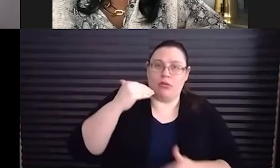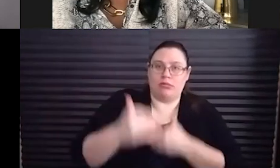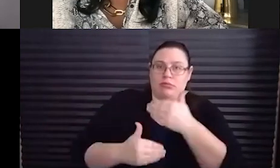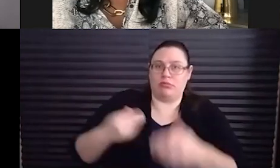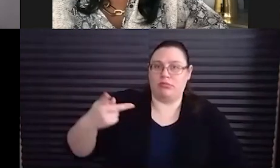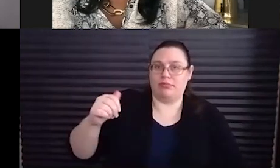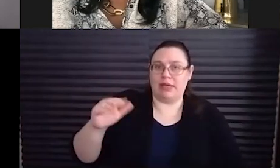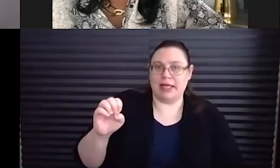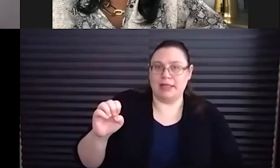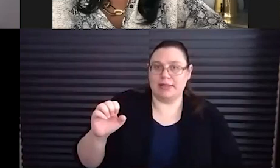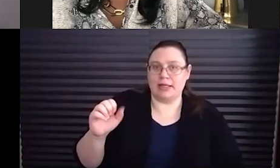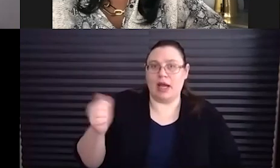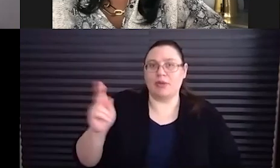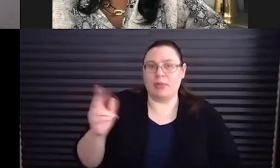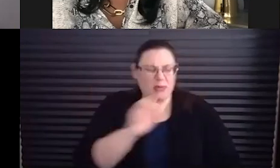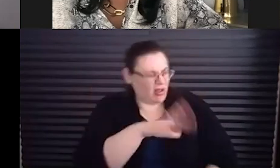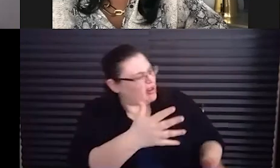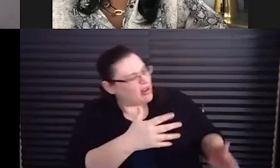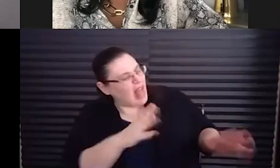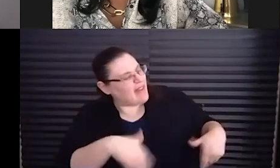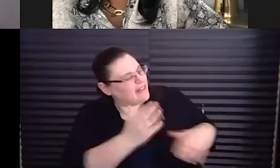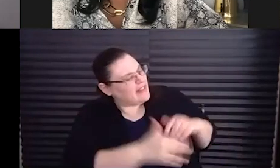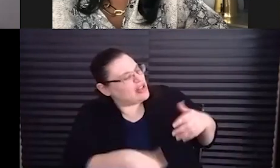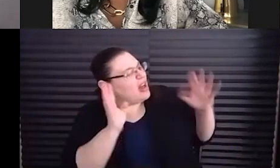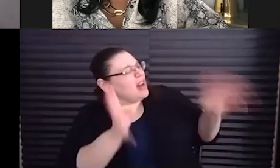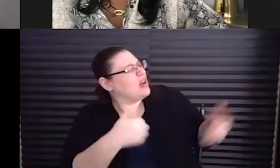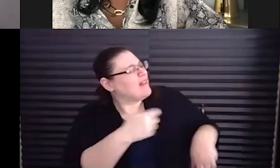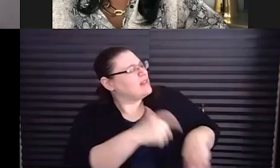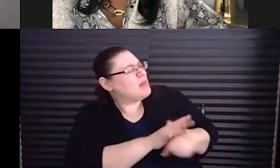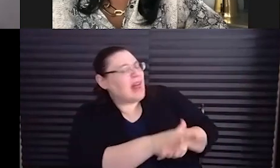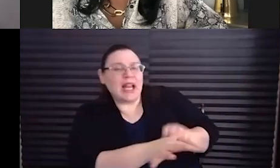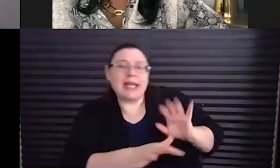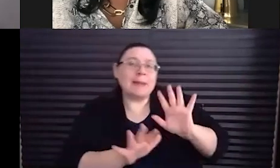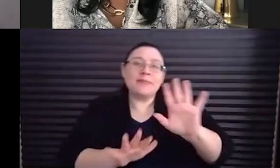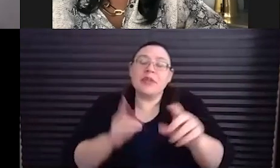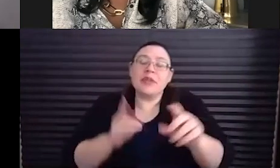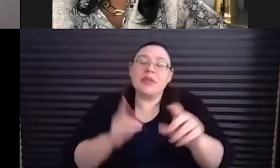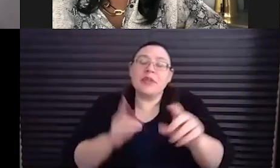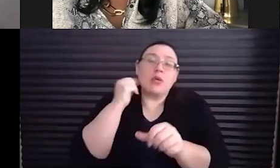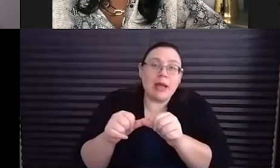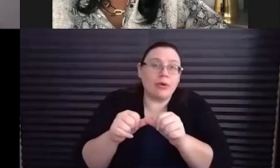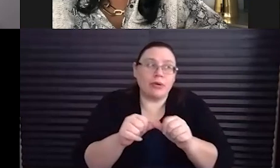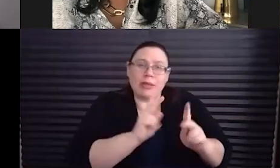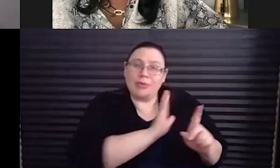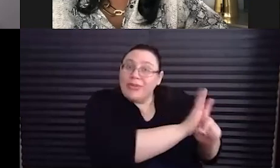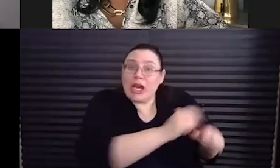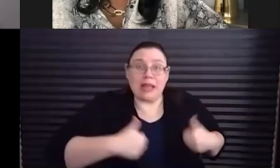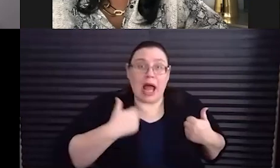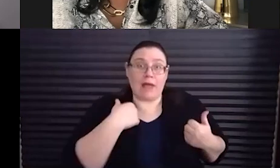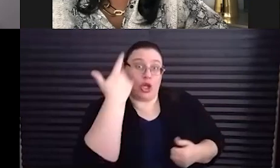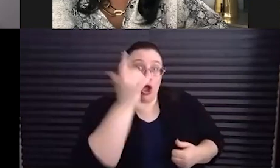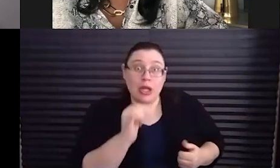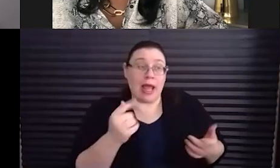you know, point at you and be like, why aren't you doing this? Like, you have all the time in the world. But at the same time, we don't know other people's lives now, what's going on when